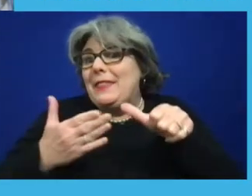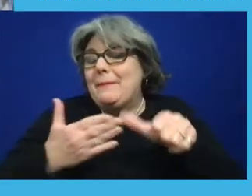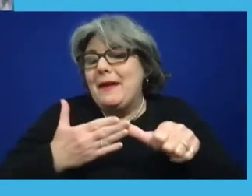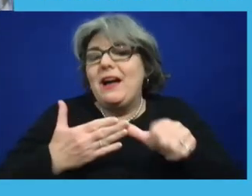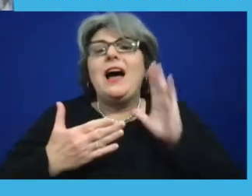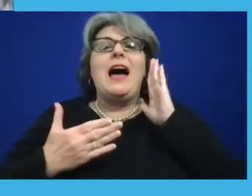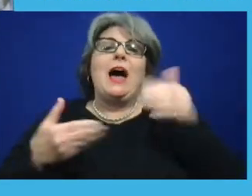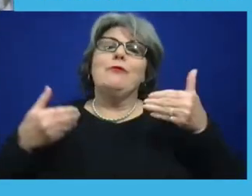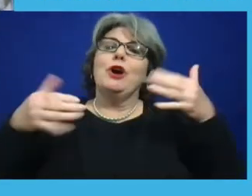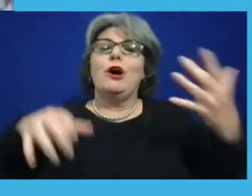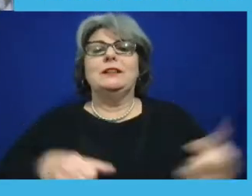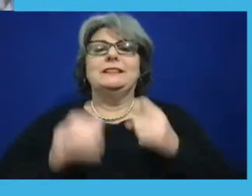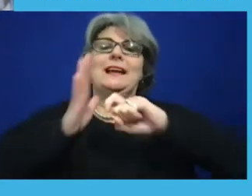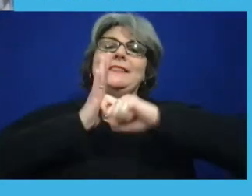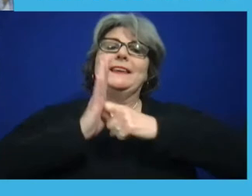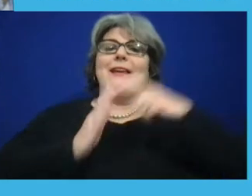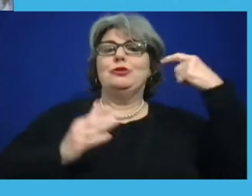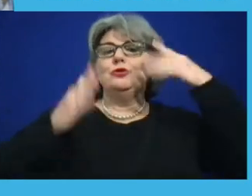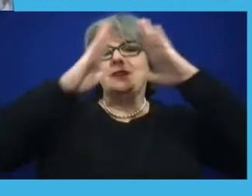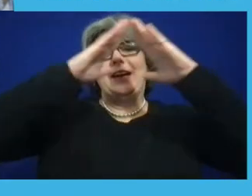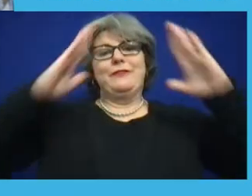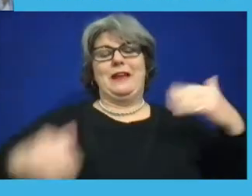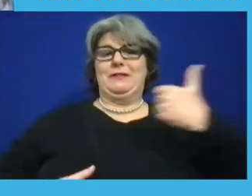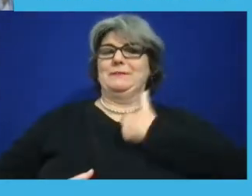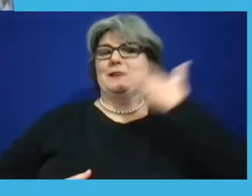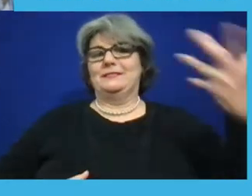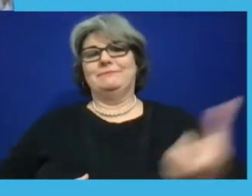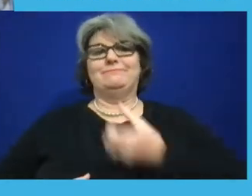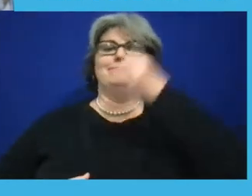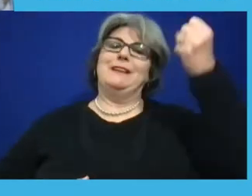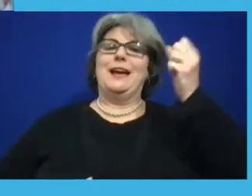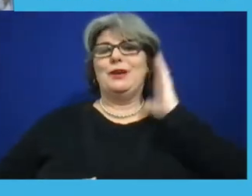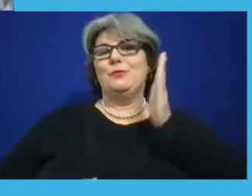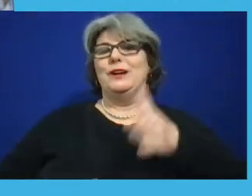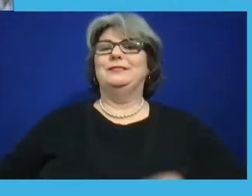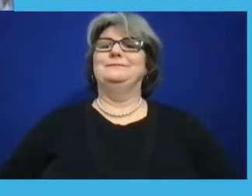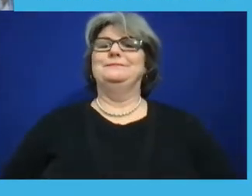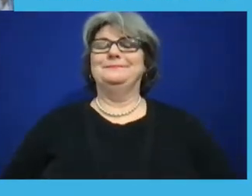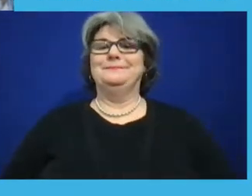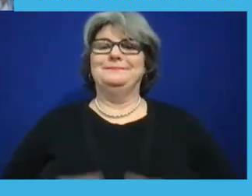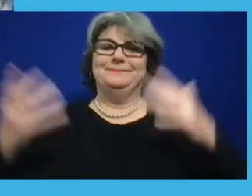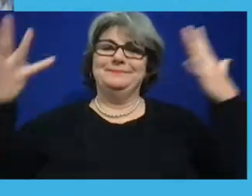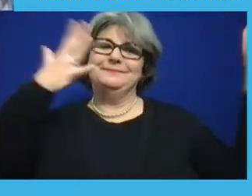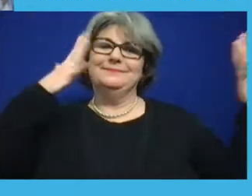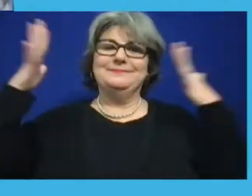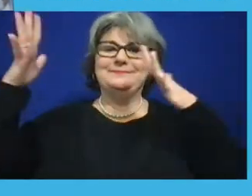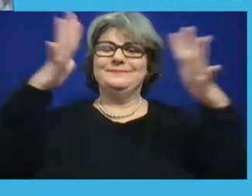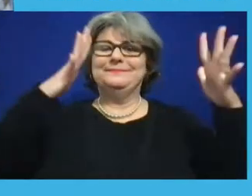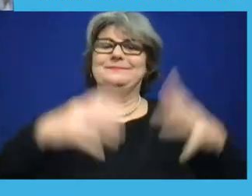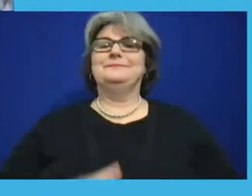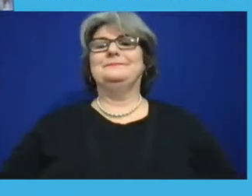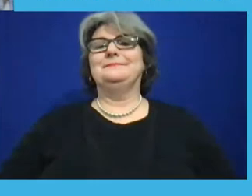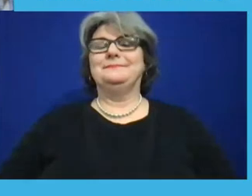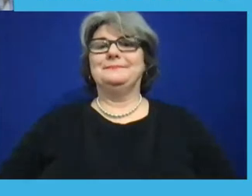Well, apparently my invitation got lost in the mail, so I'm just going to go ahead and take the keys to the governor's mansion.